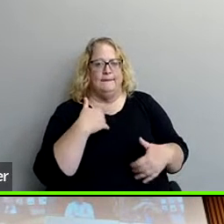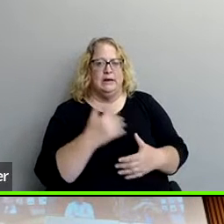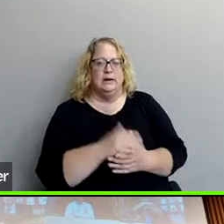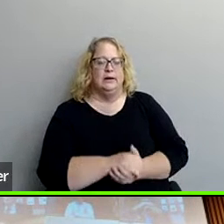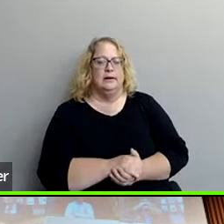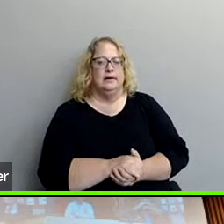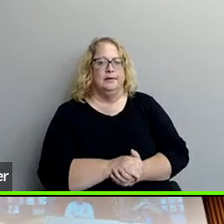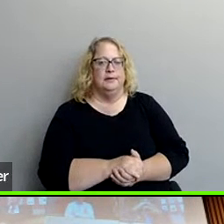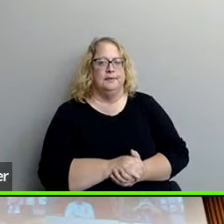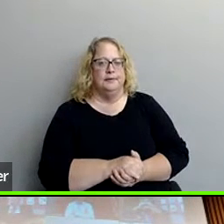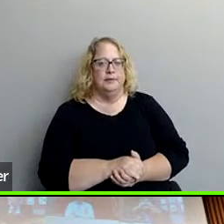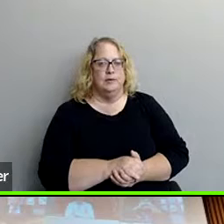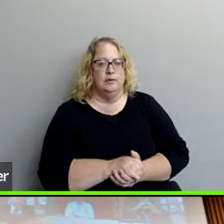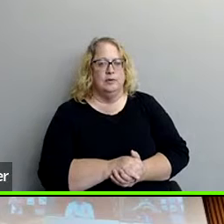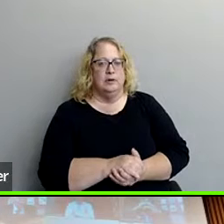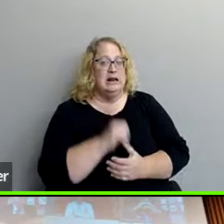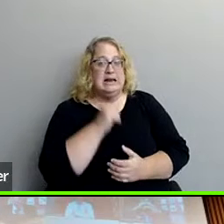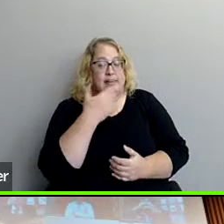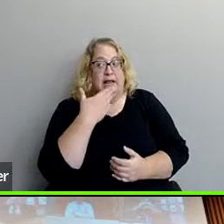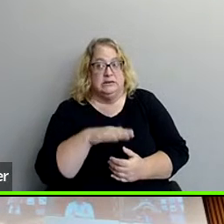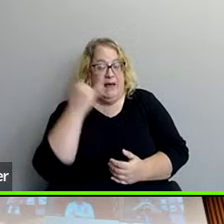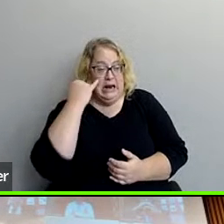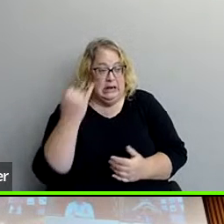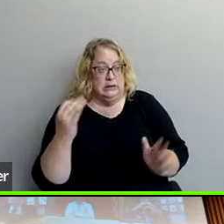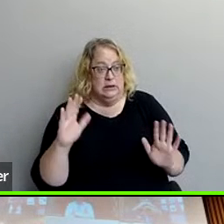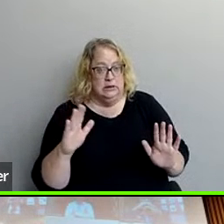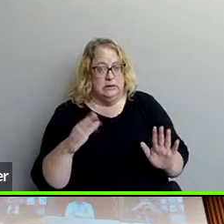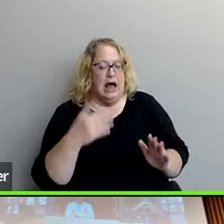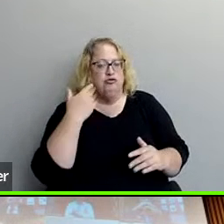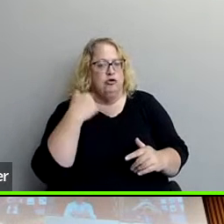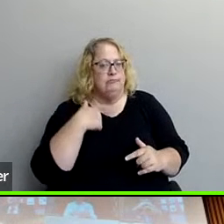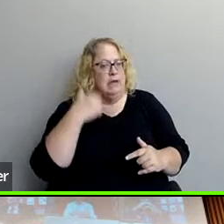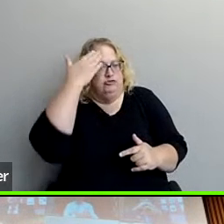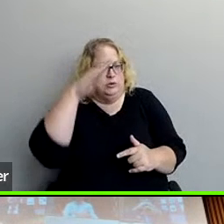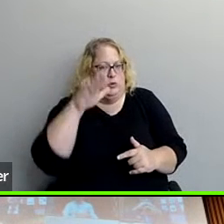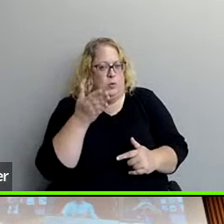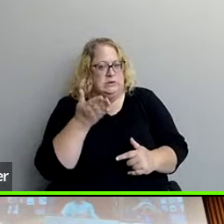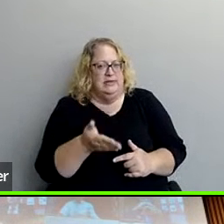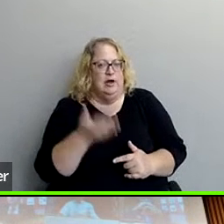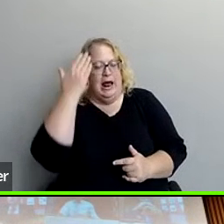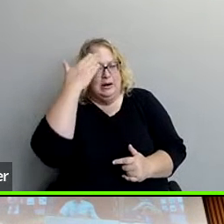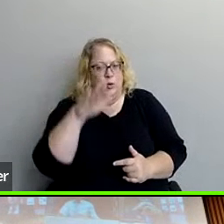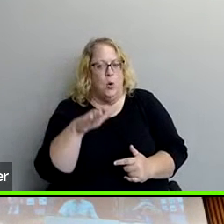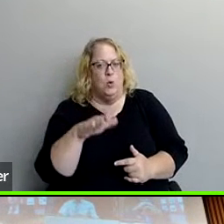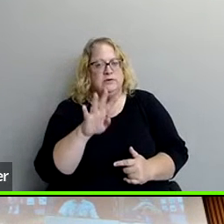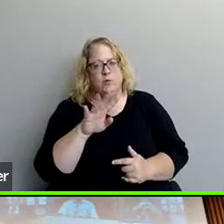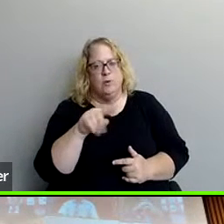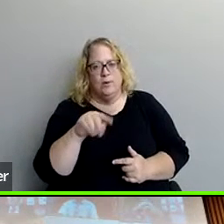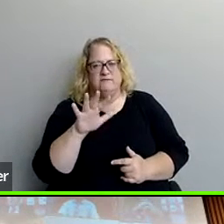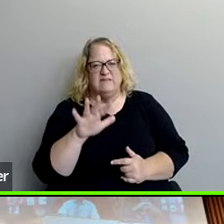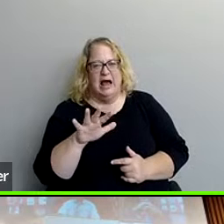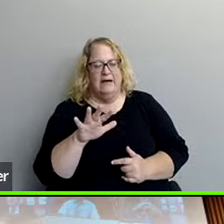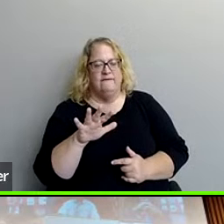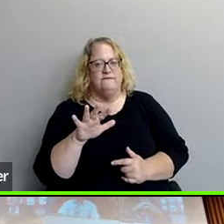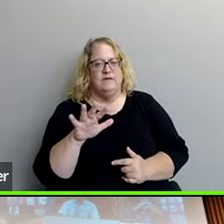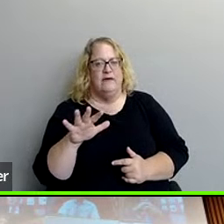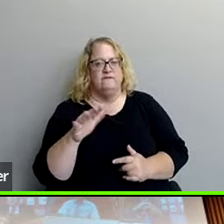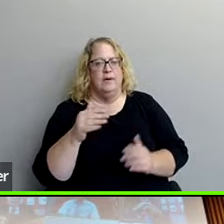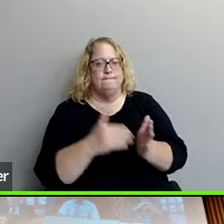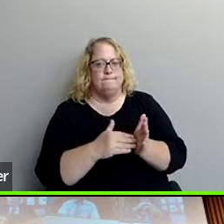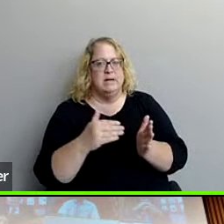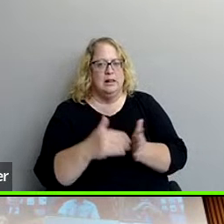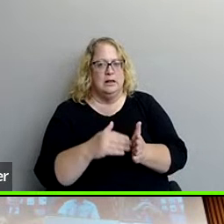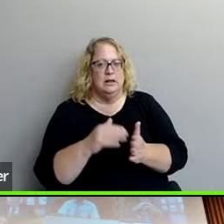today. Because not that they're bad ideas, it's just, I didn't know that it was there. Didn't know it was a $4.55